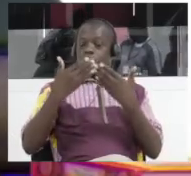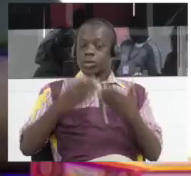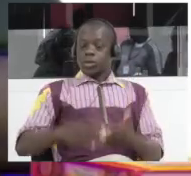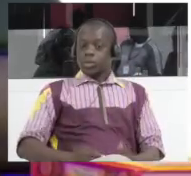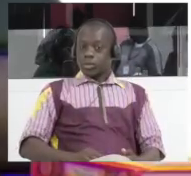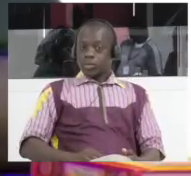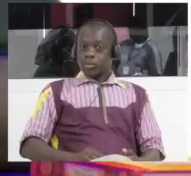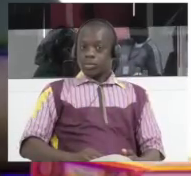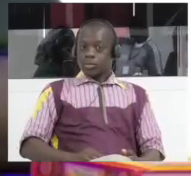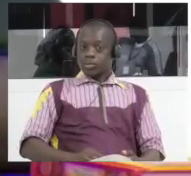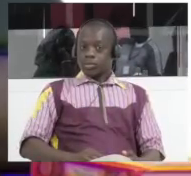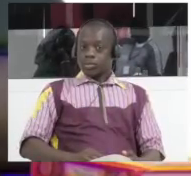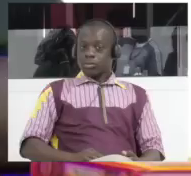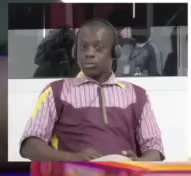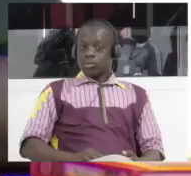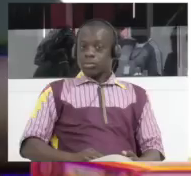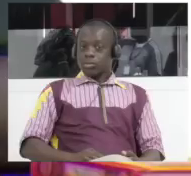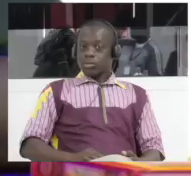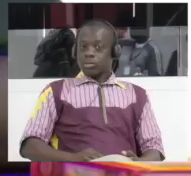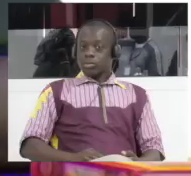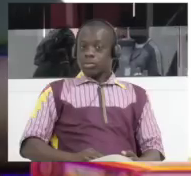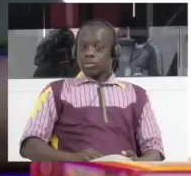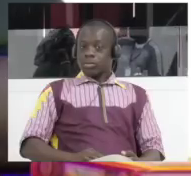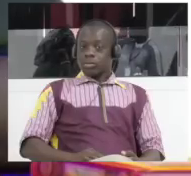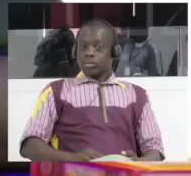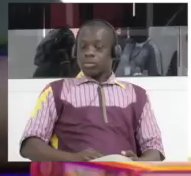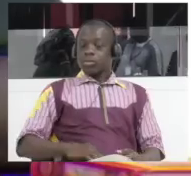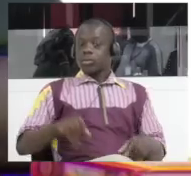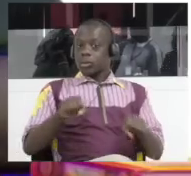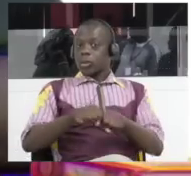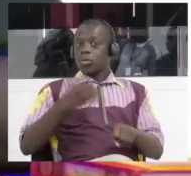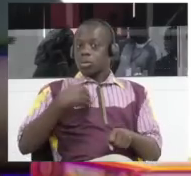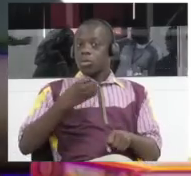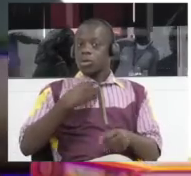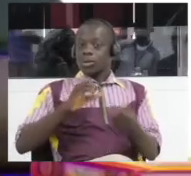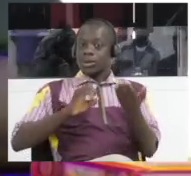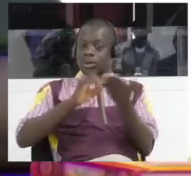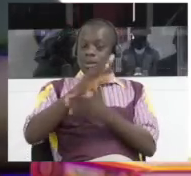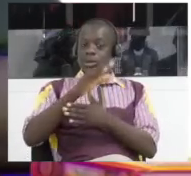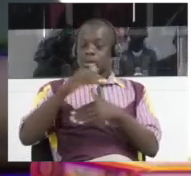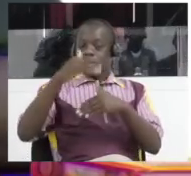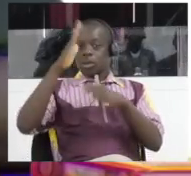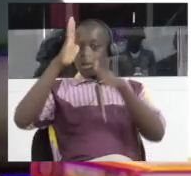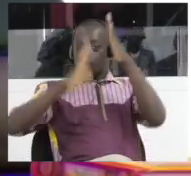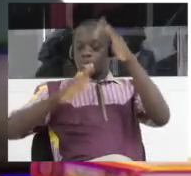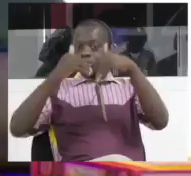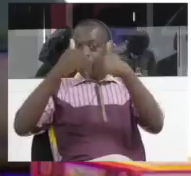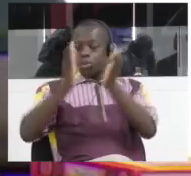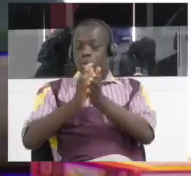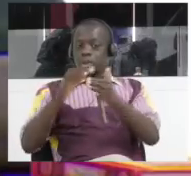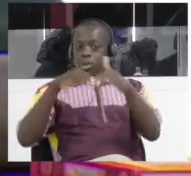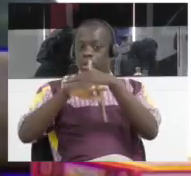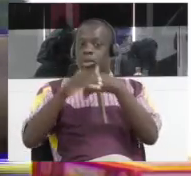information that Senegal was massing troops heading towards the Gambian border, and that was disturbing.